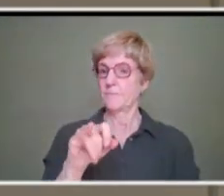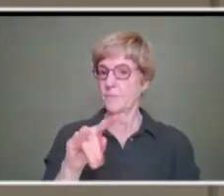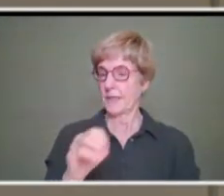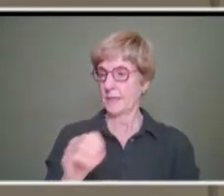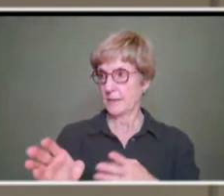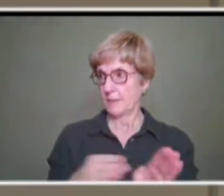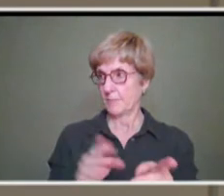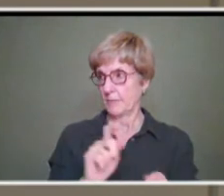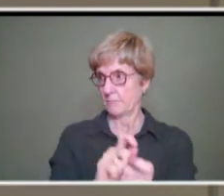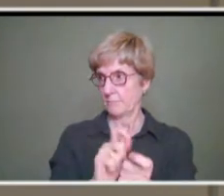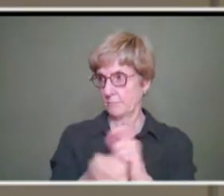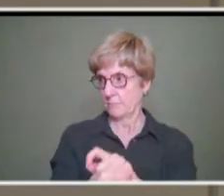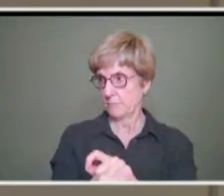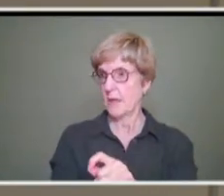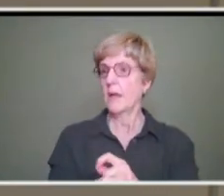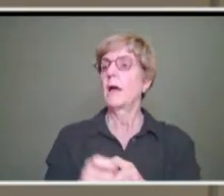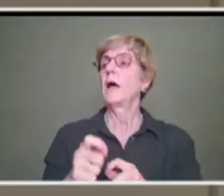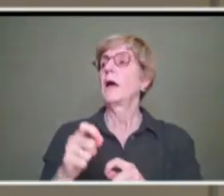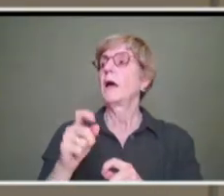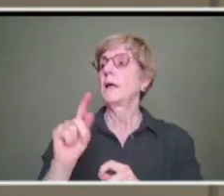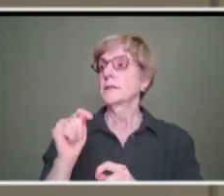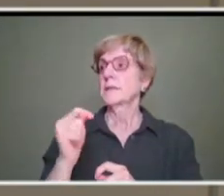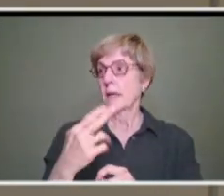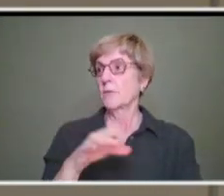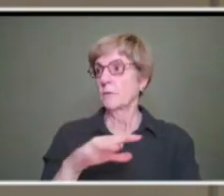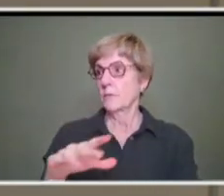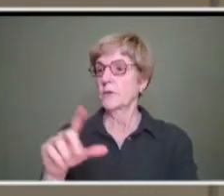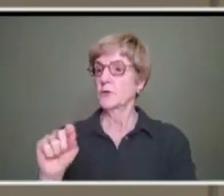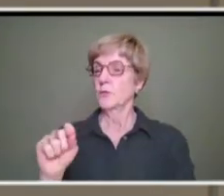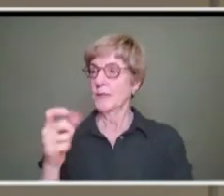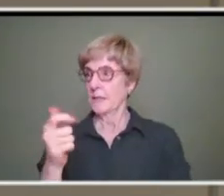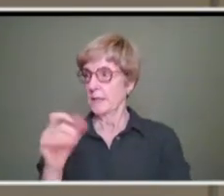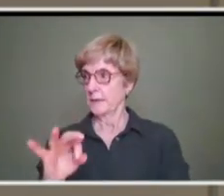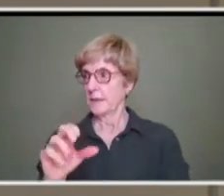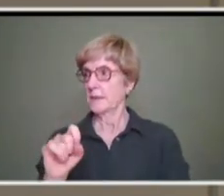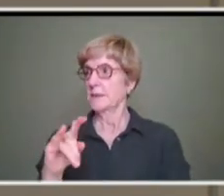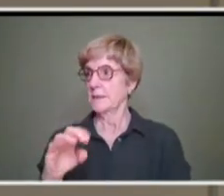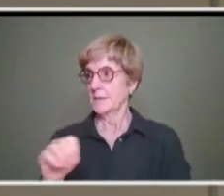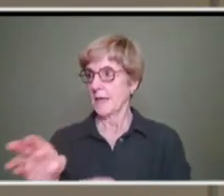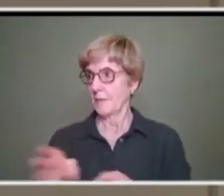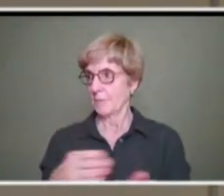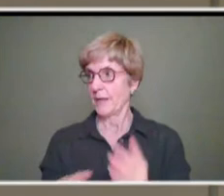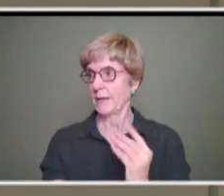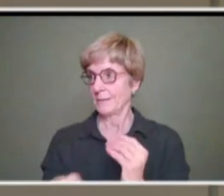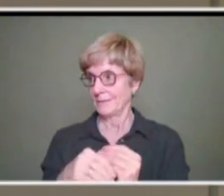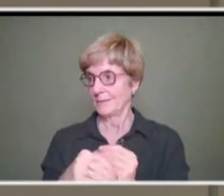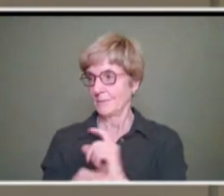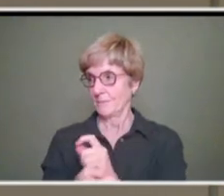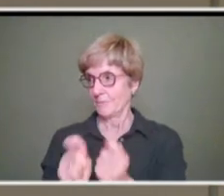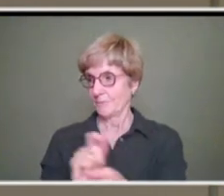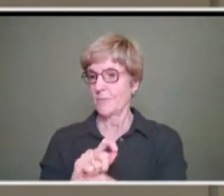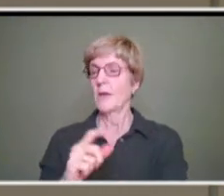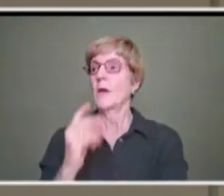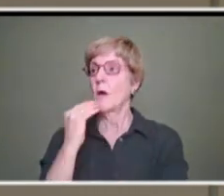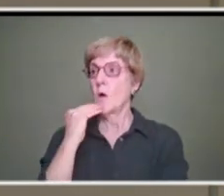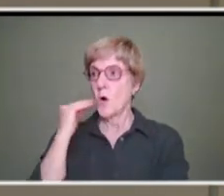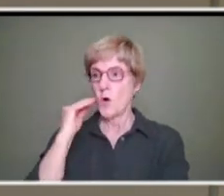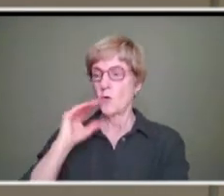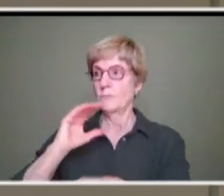multi-family residential 2019 site playing the limit amendment to allow single-family